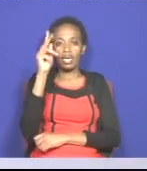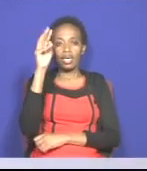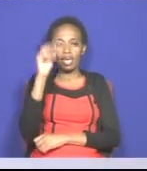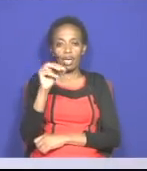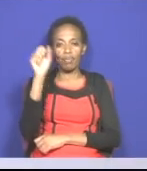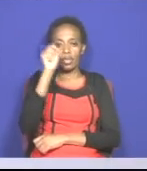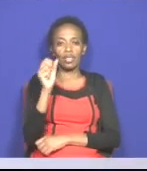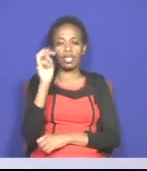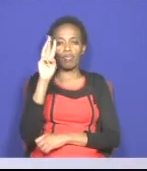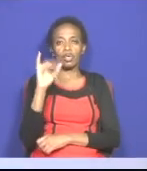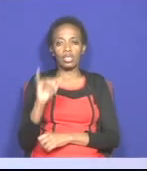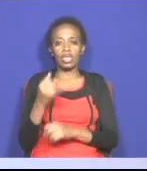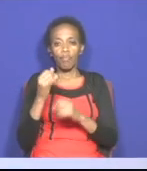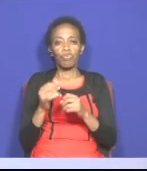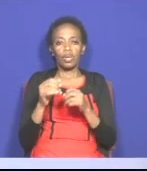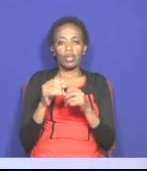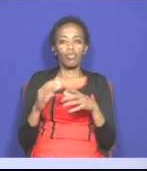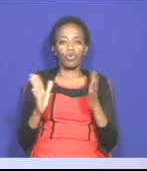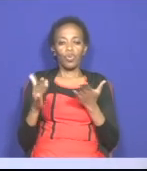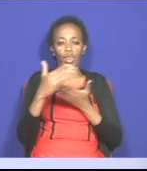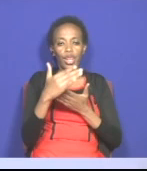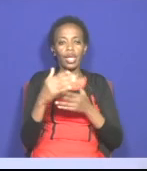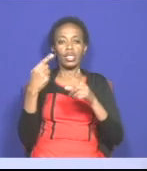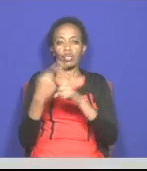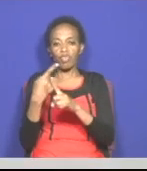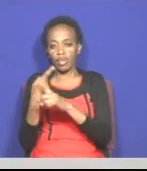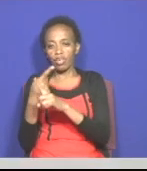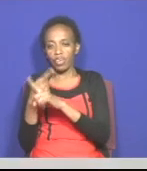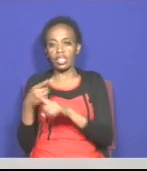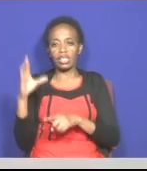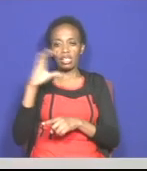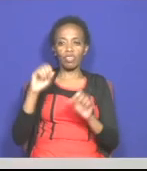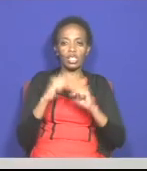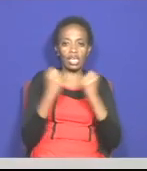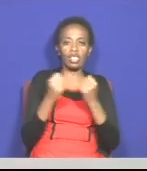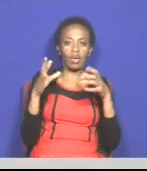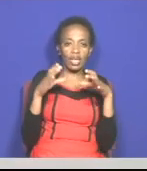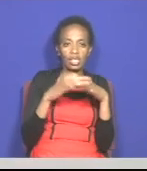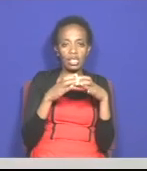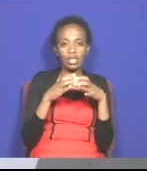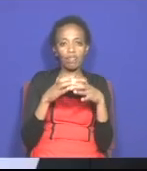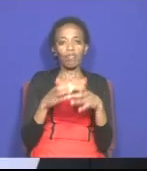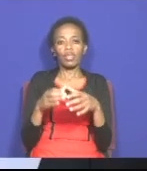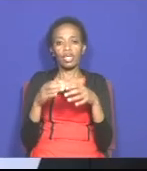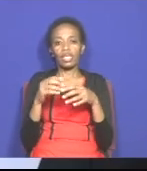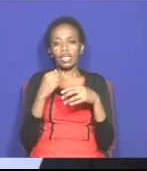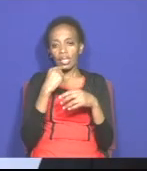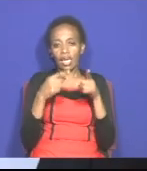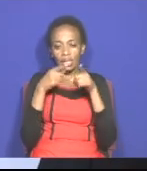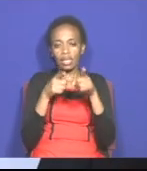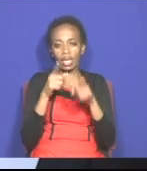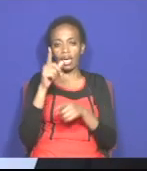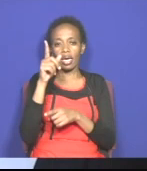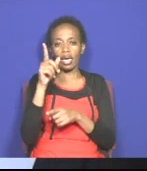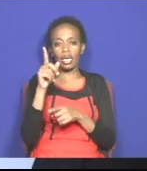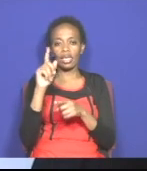a coalition of key media sectors bringing together journalists and other civil society organizations, hit out at Kuria and a section of Kenya